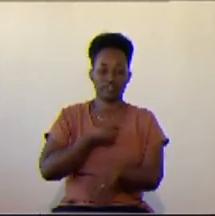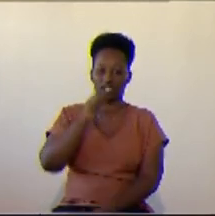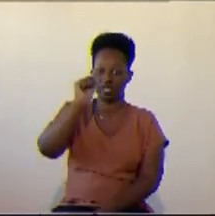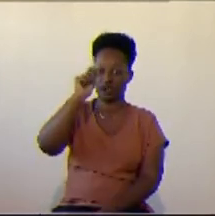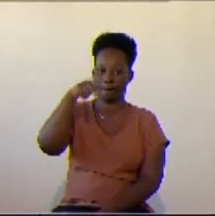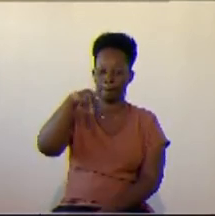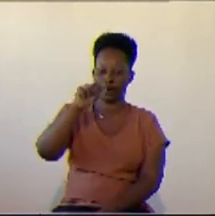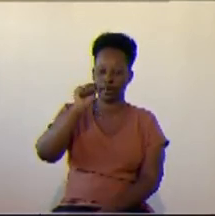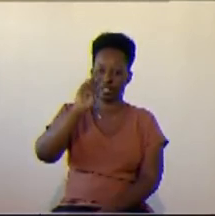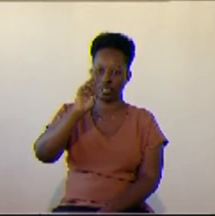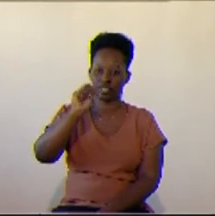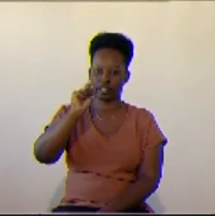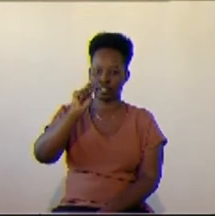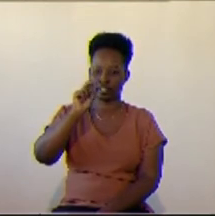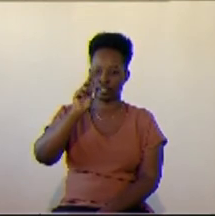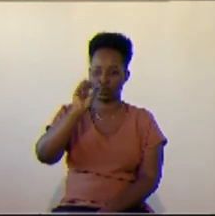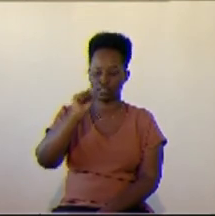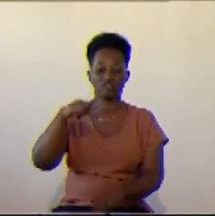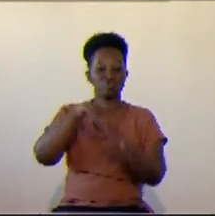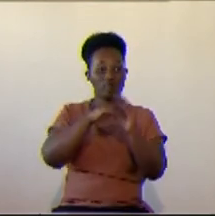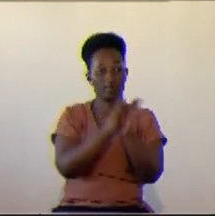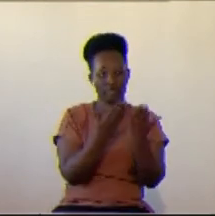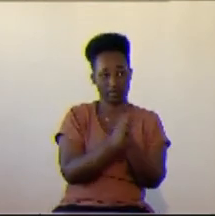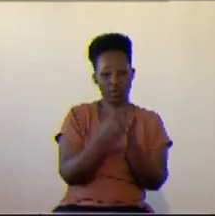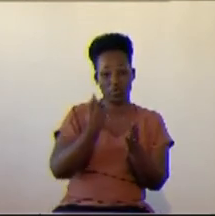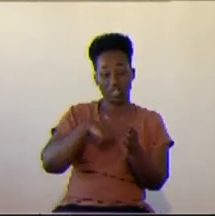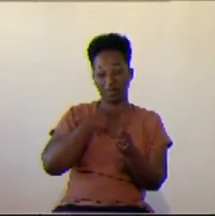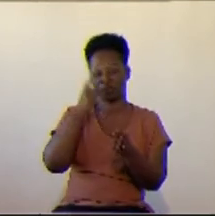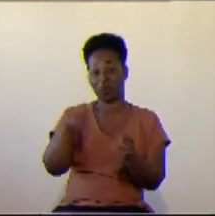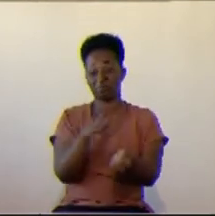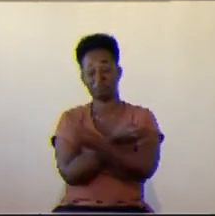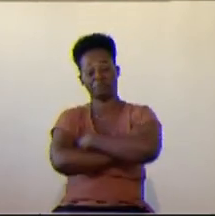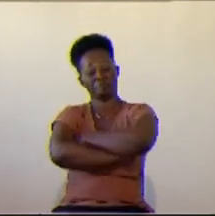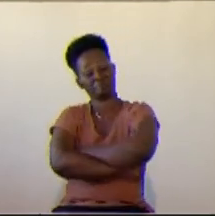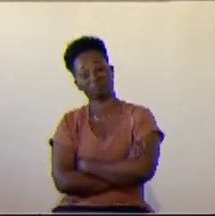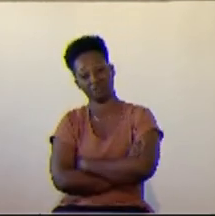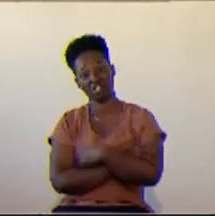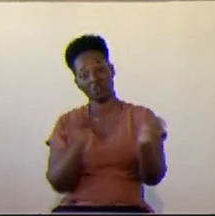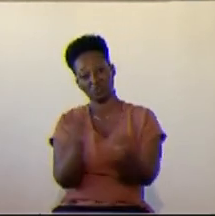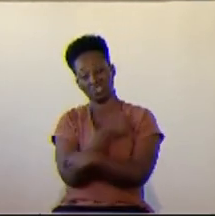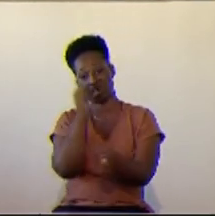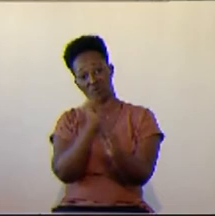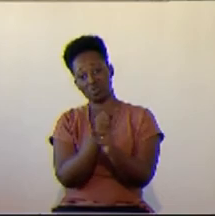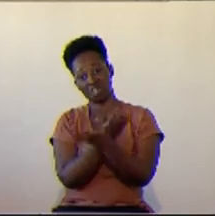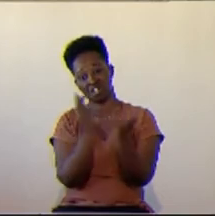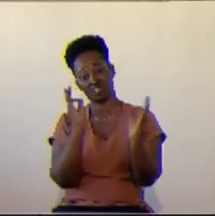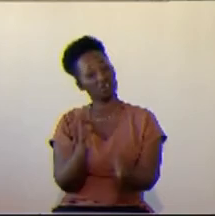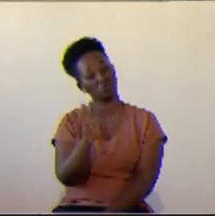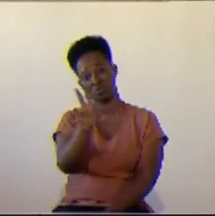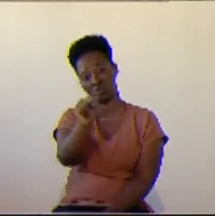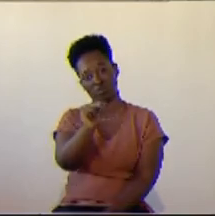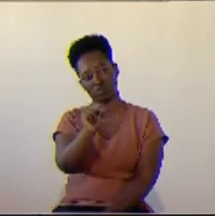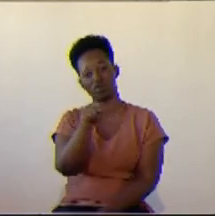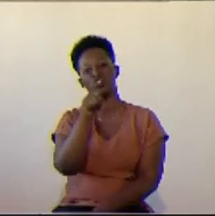the books, the textbooks that we have. Now, do we have to cross our fingers and say we can't do anything? No, we don't need to do that.